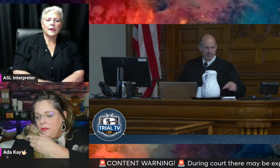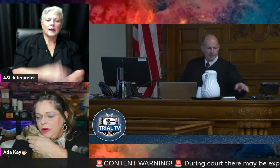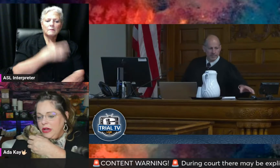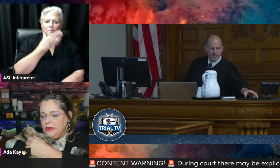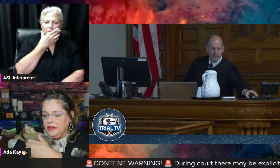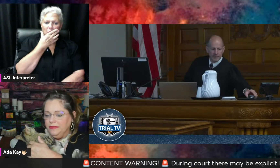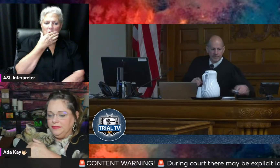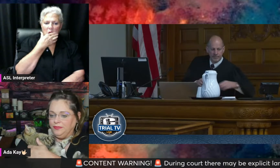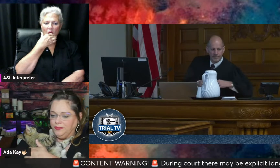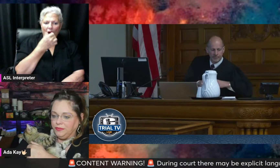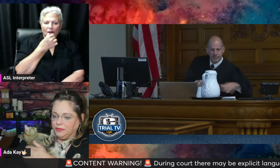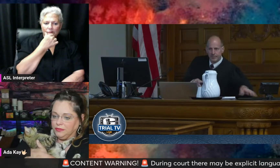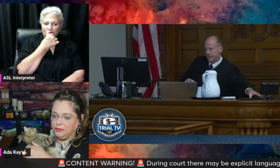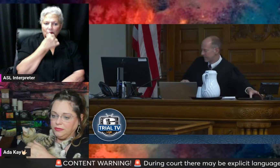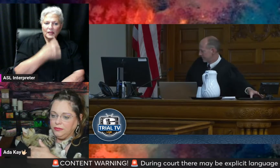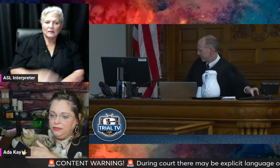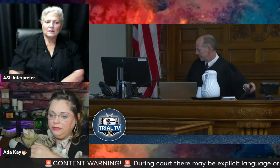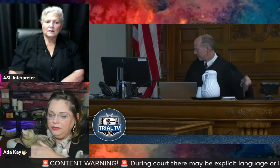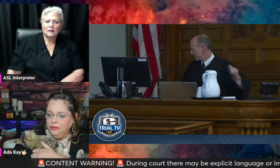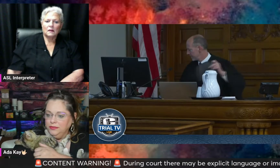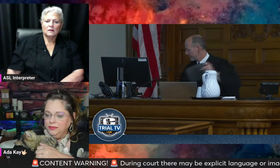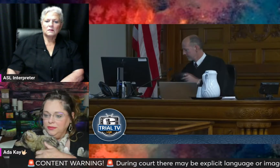It's on my baby.